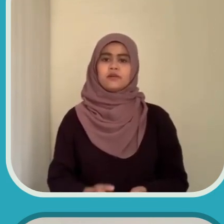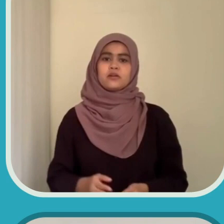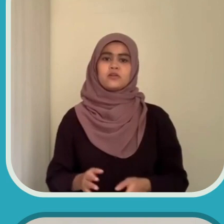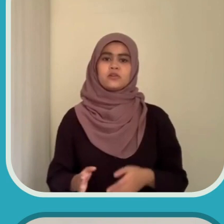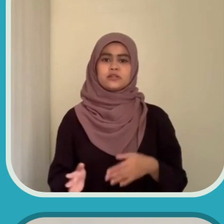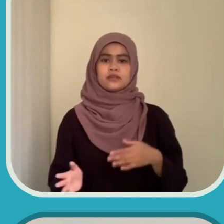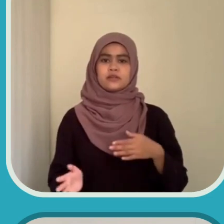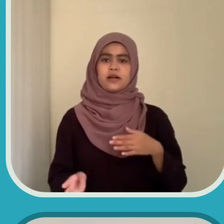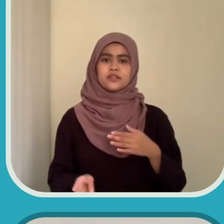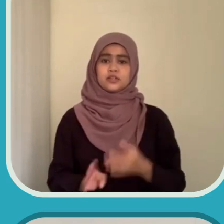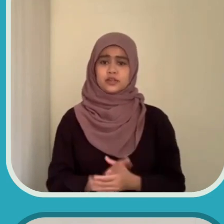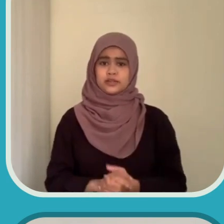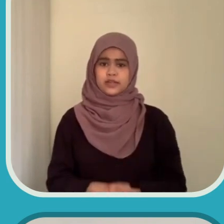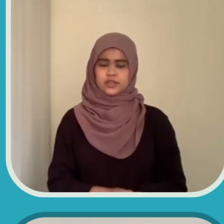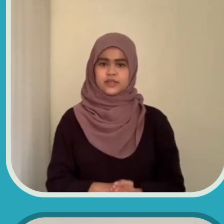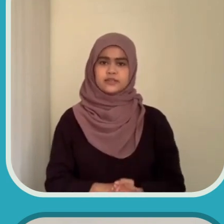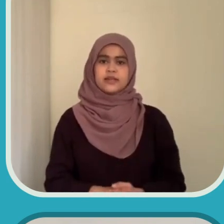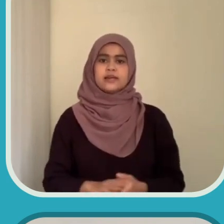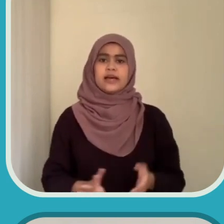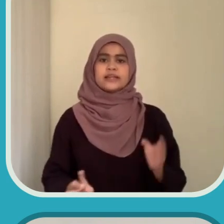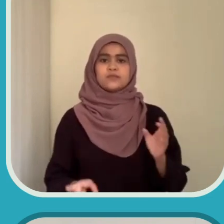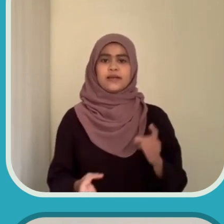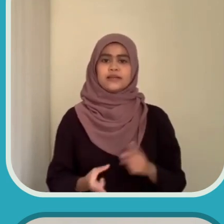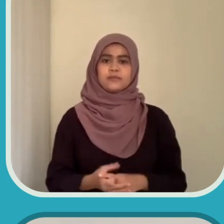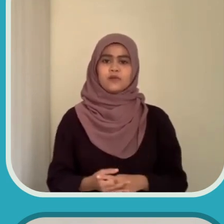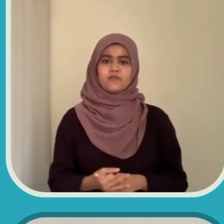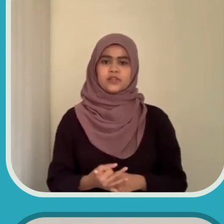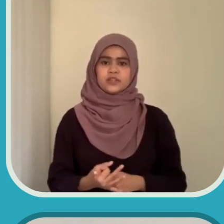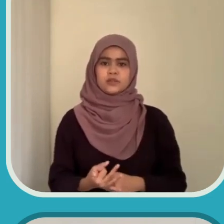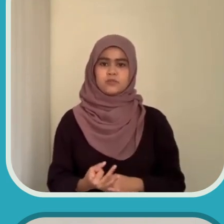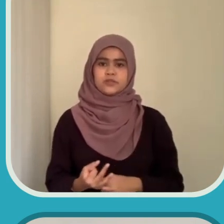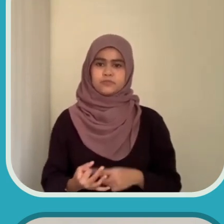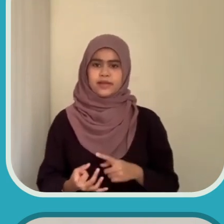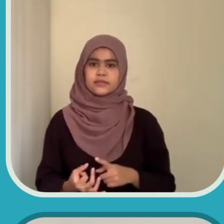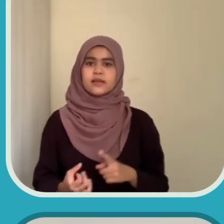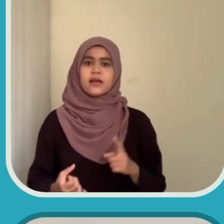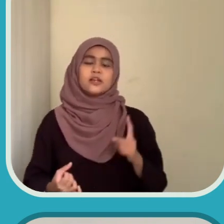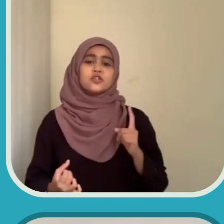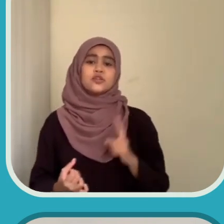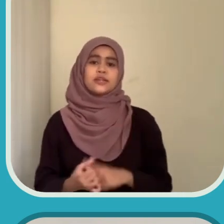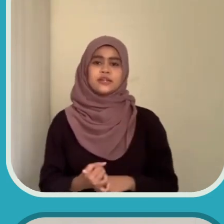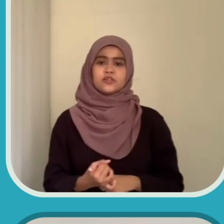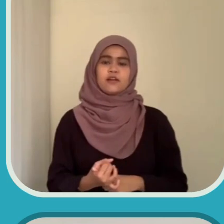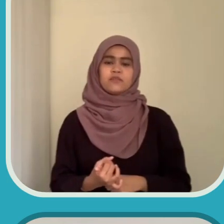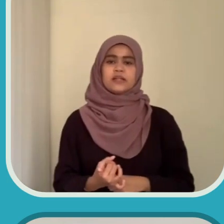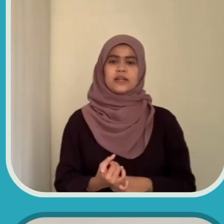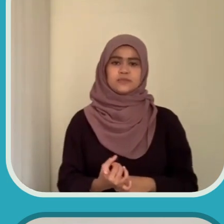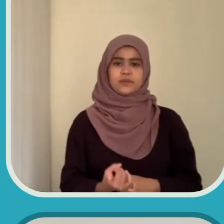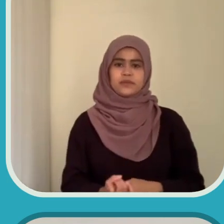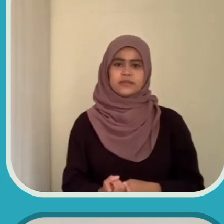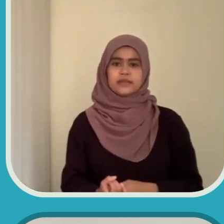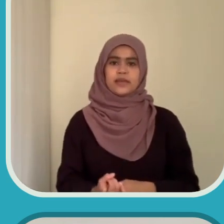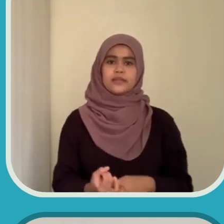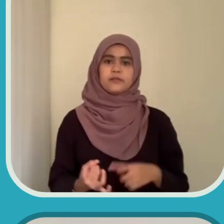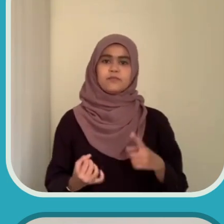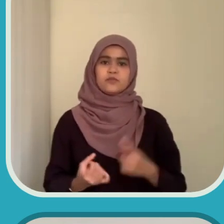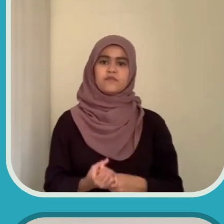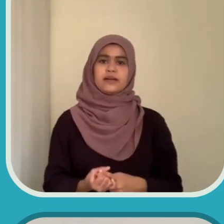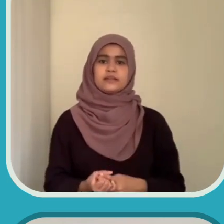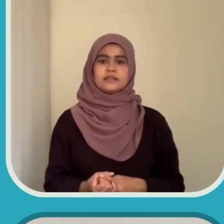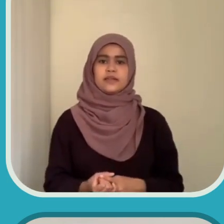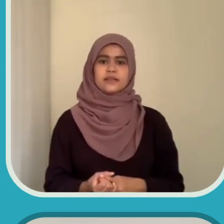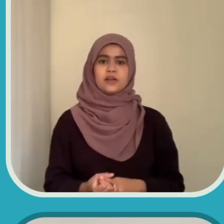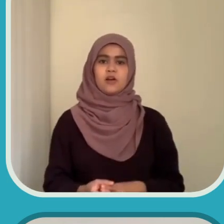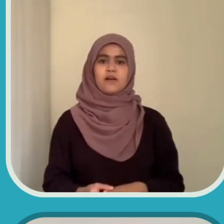of cross-cultural connections, expanded professional prospects, thrilling travel experience, and